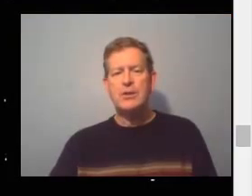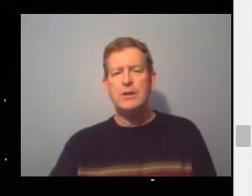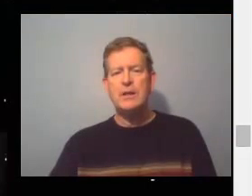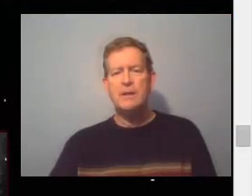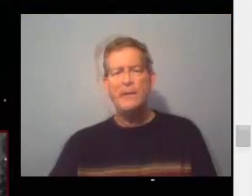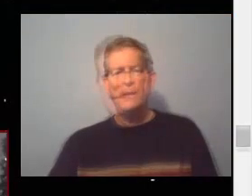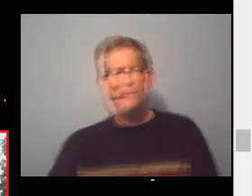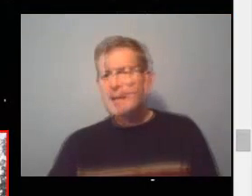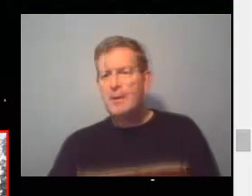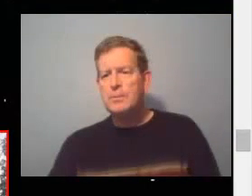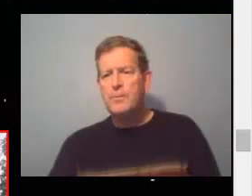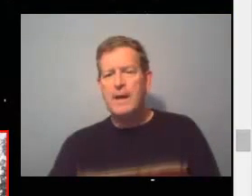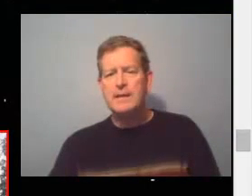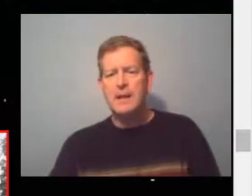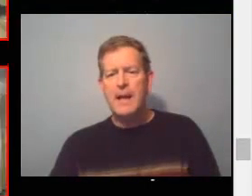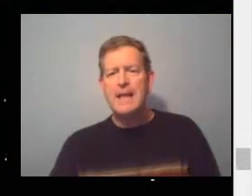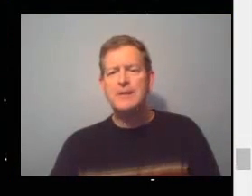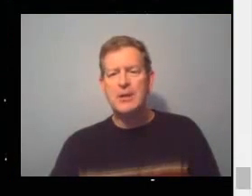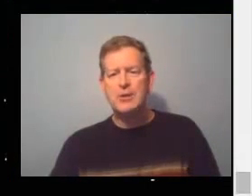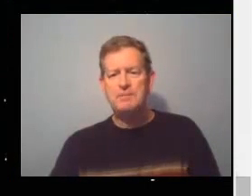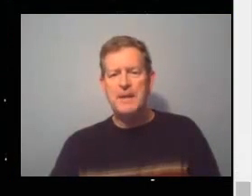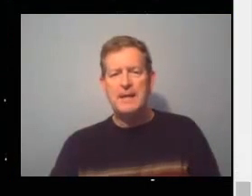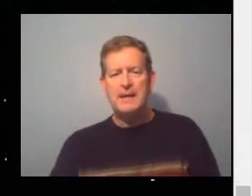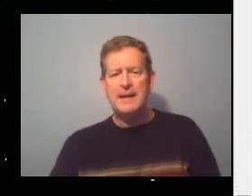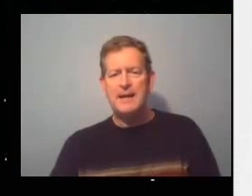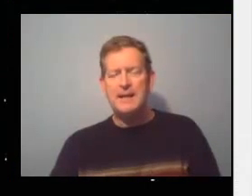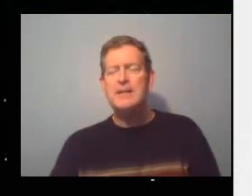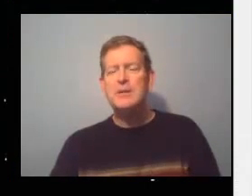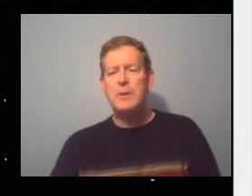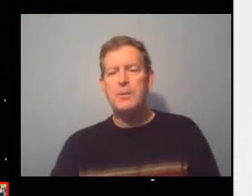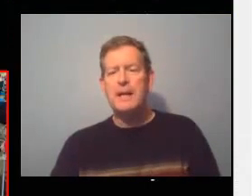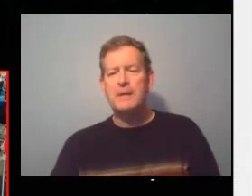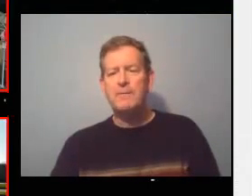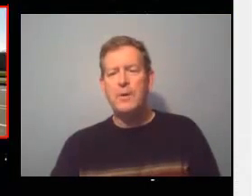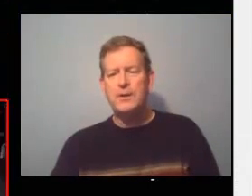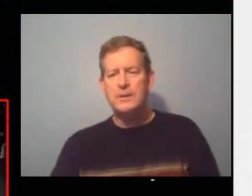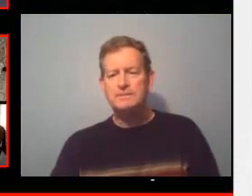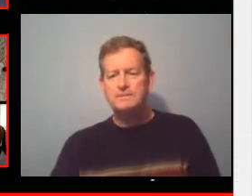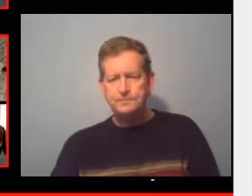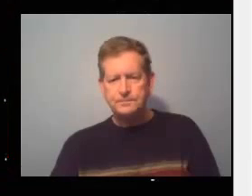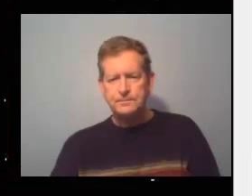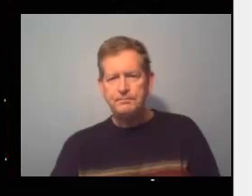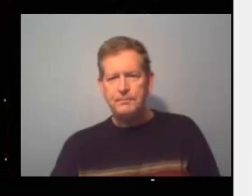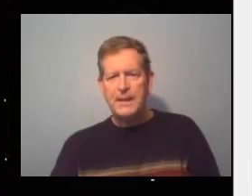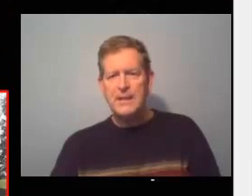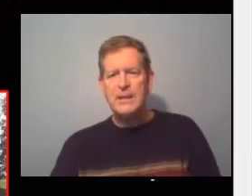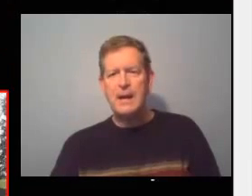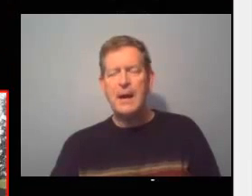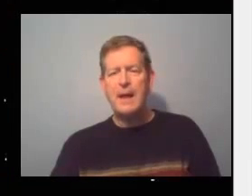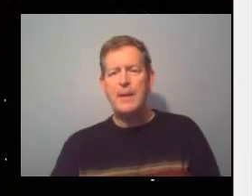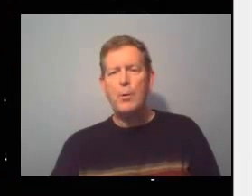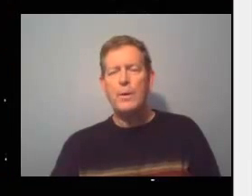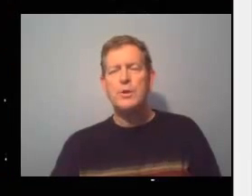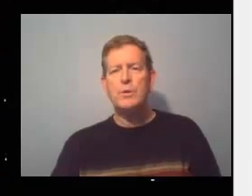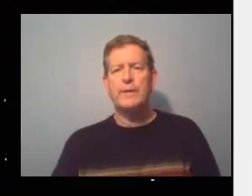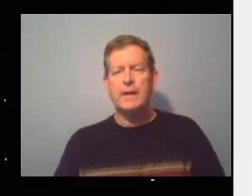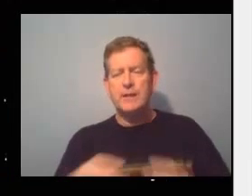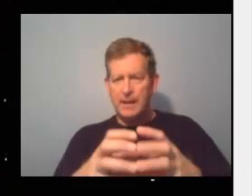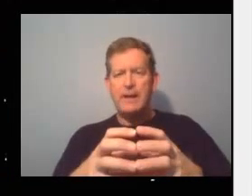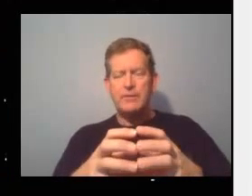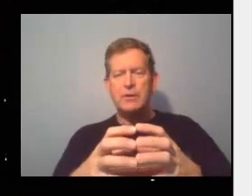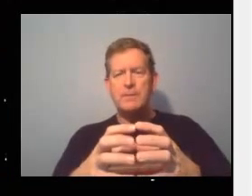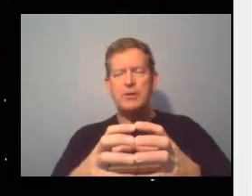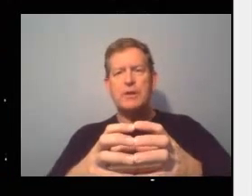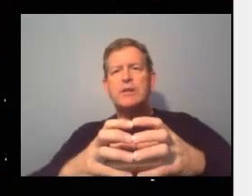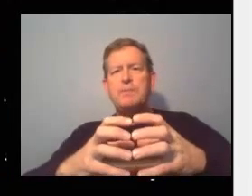this section here. And now let's move on to the last section, and this is where I really like to focus. It's on that whole issue